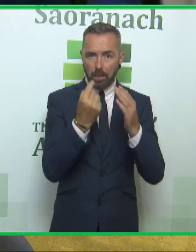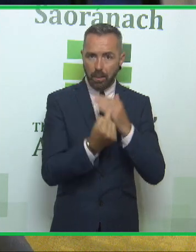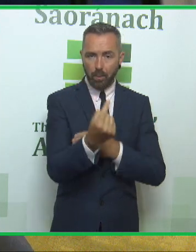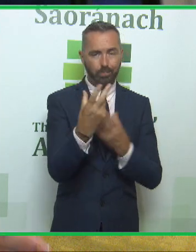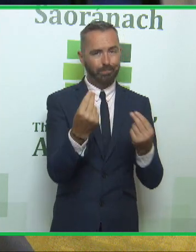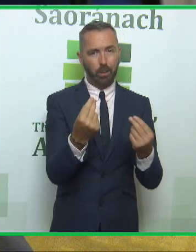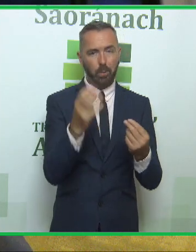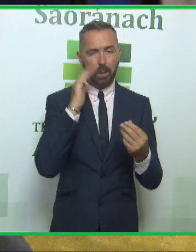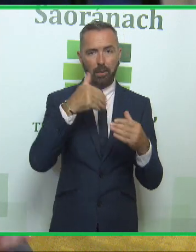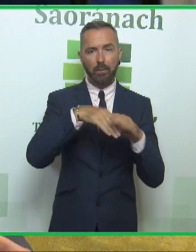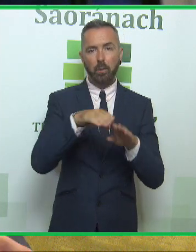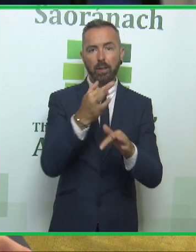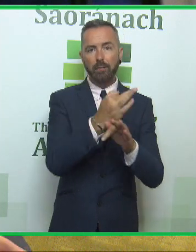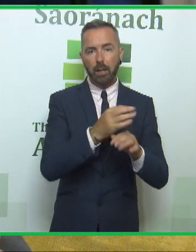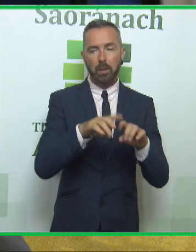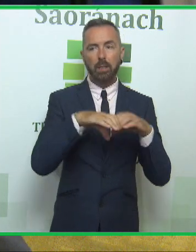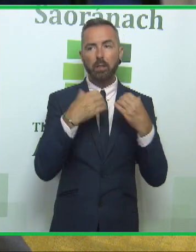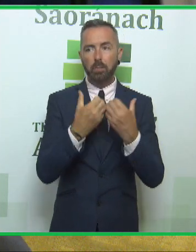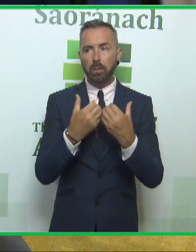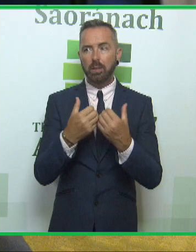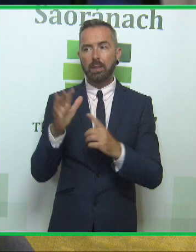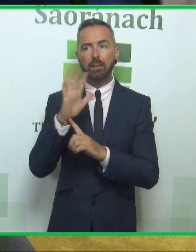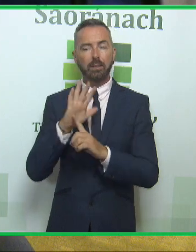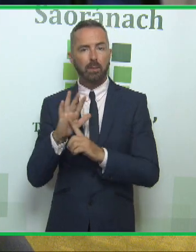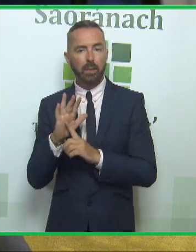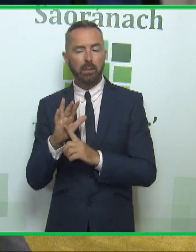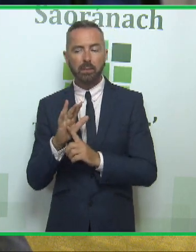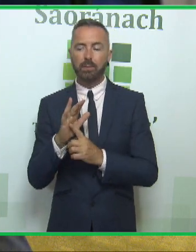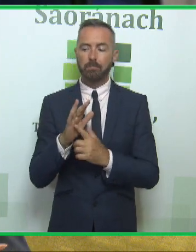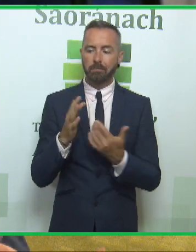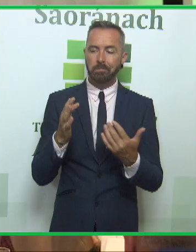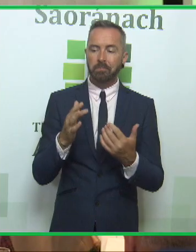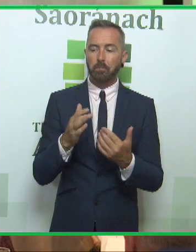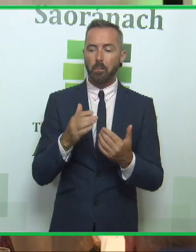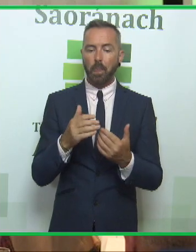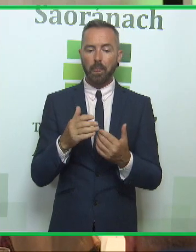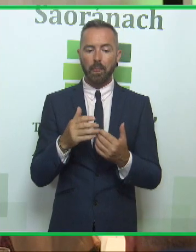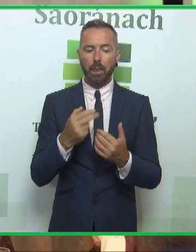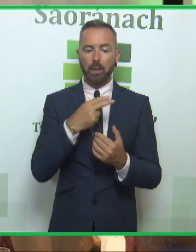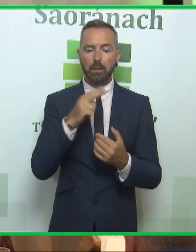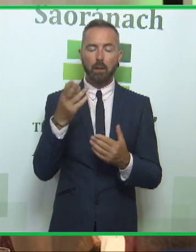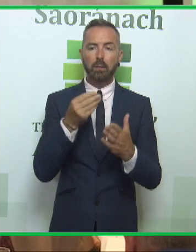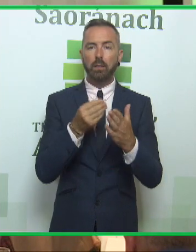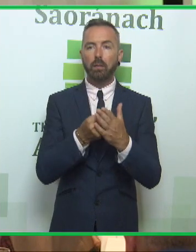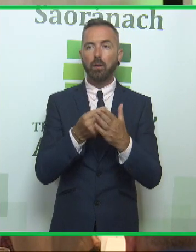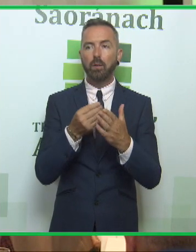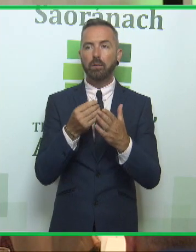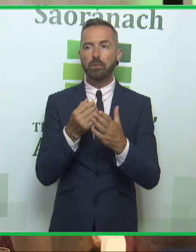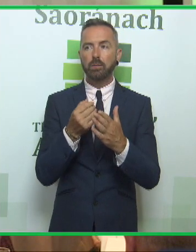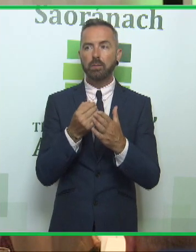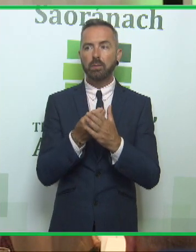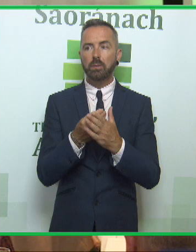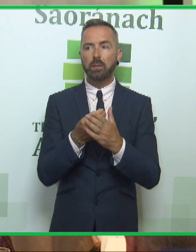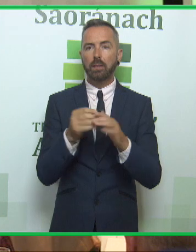of a family, they're part of a community, and they're part of society. And so as well as not costing